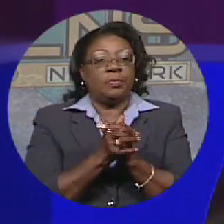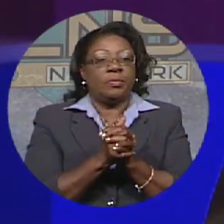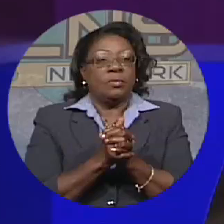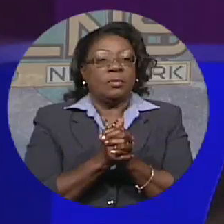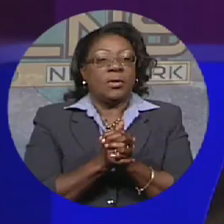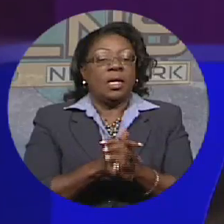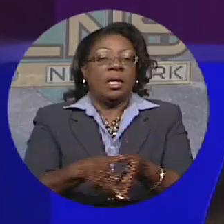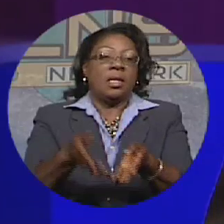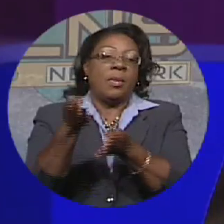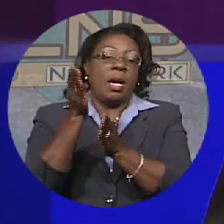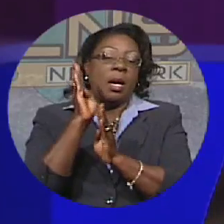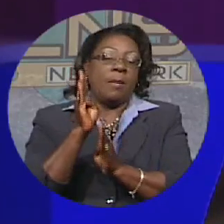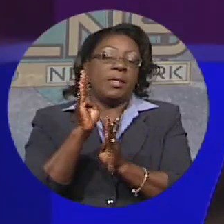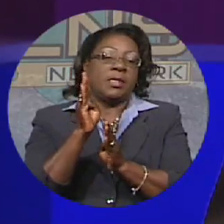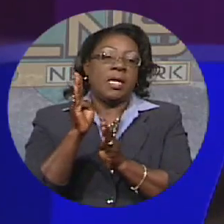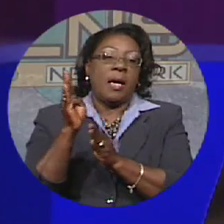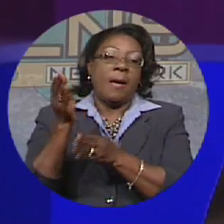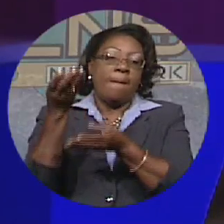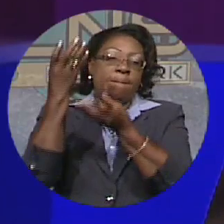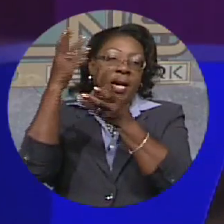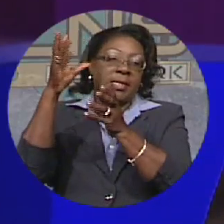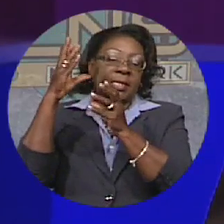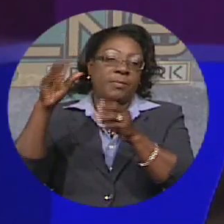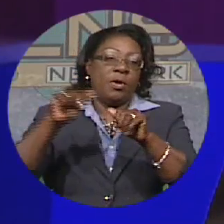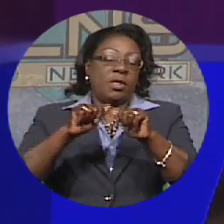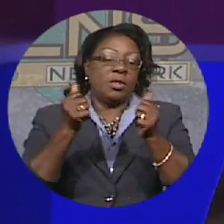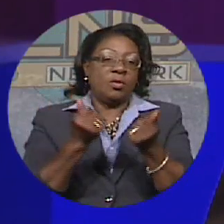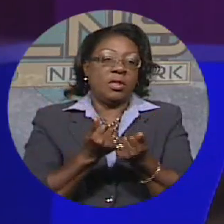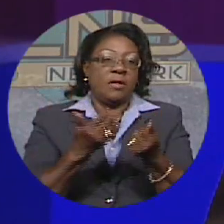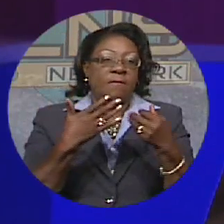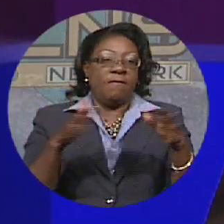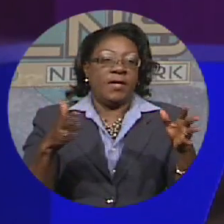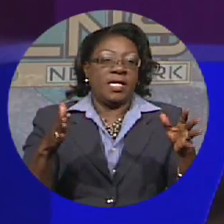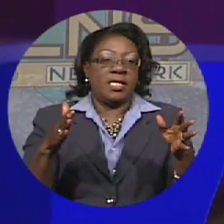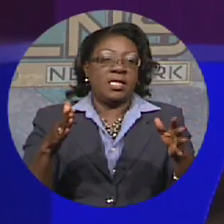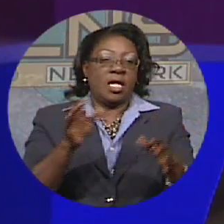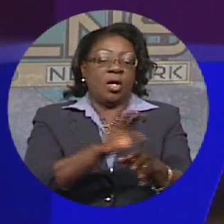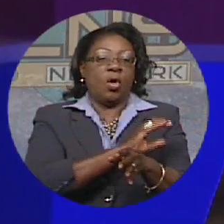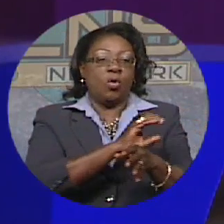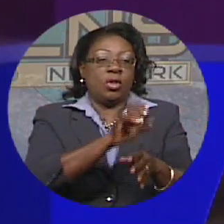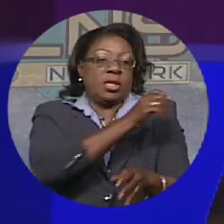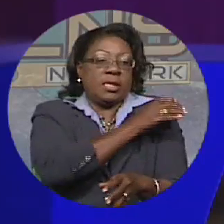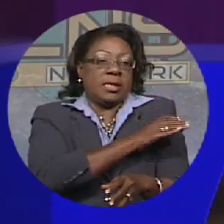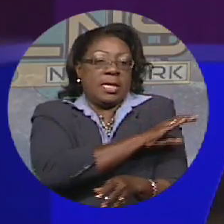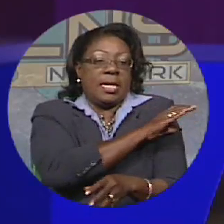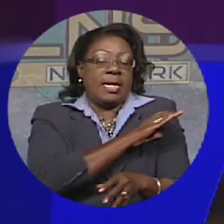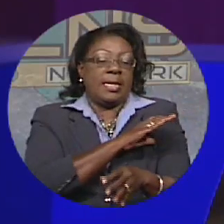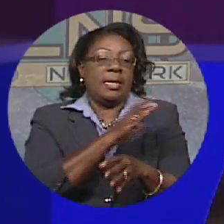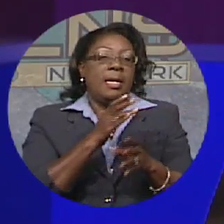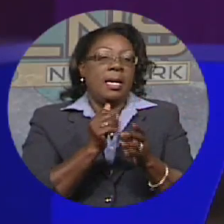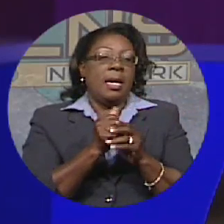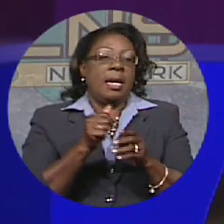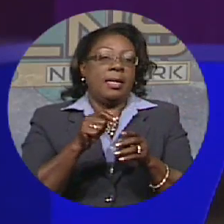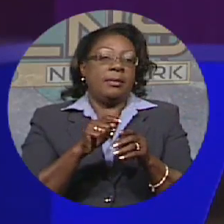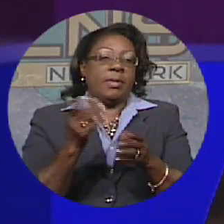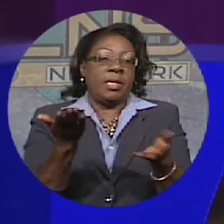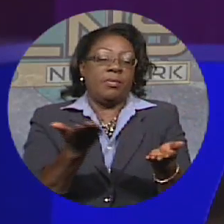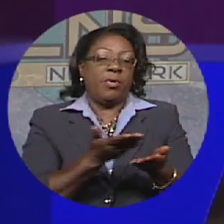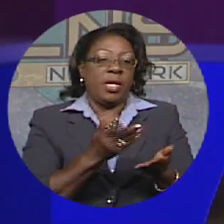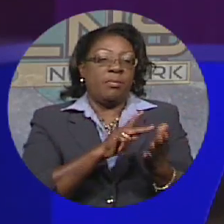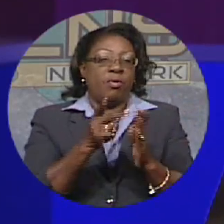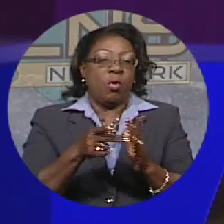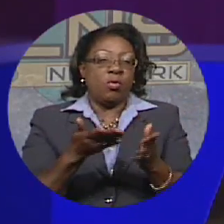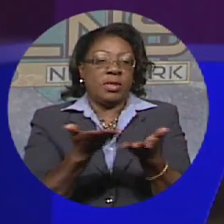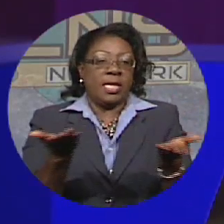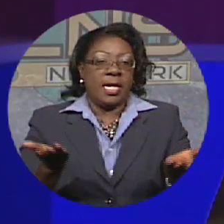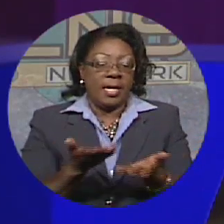Well, the Bahamas Basketball Federation just concluded another successful international coaches clinic. NBA Hall of Famer turned coach Alex English was